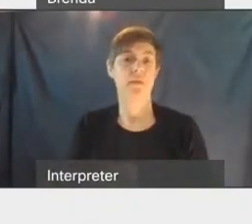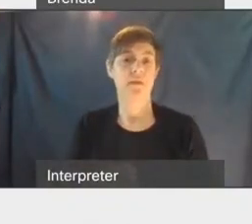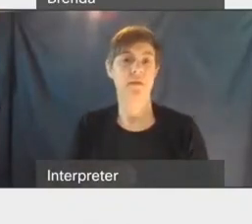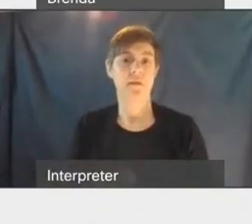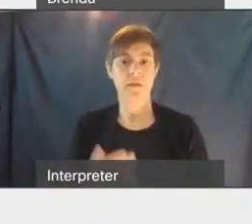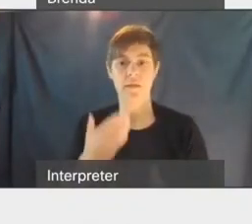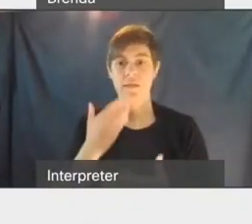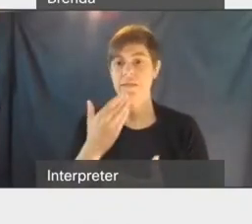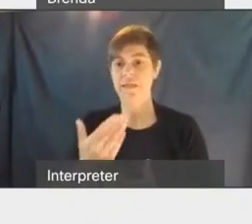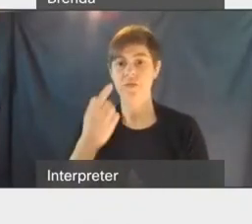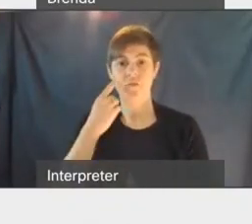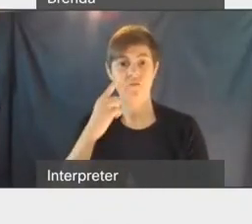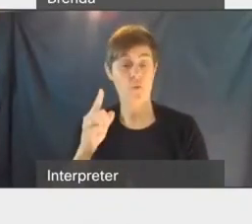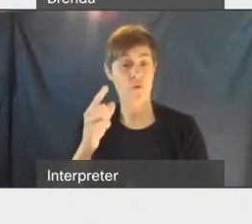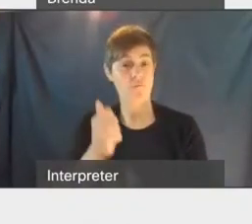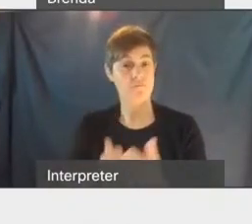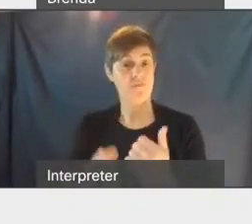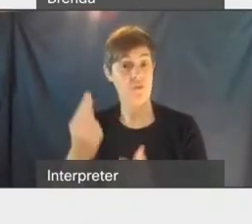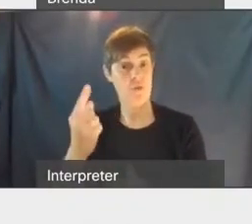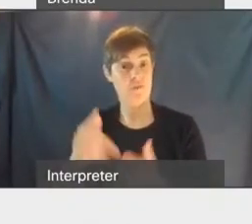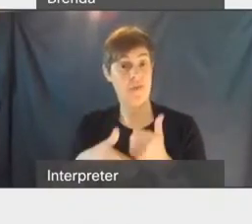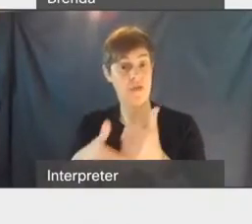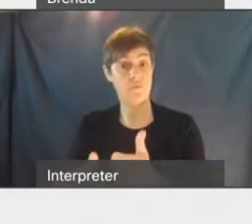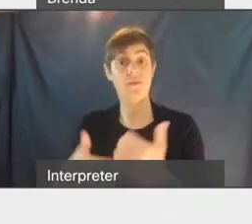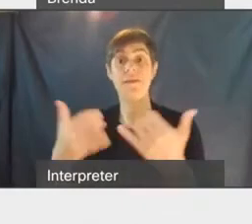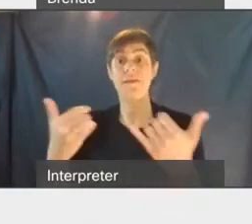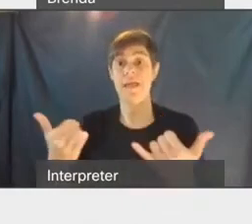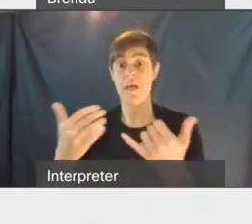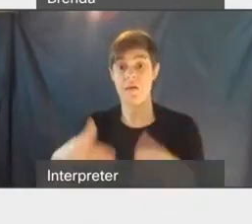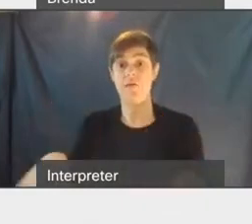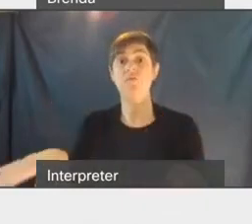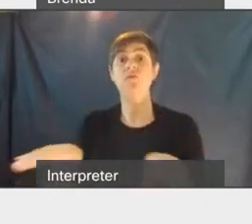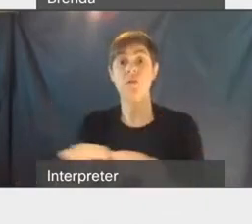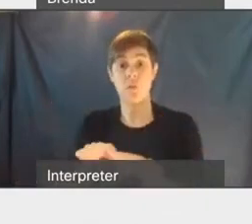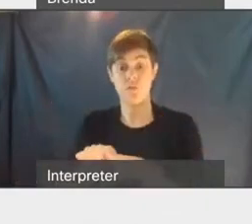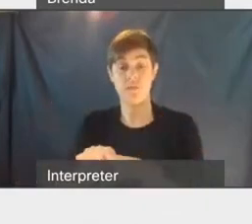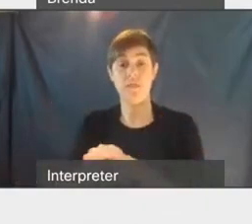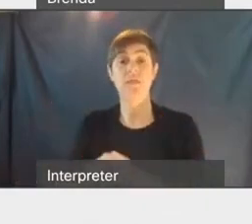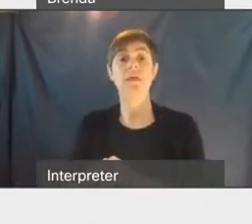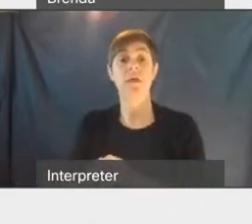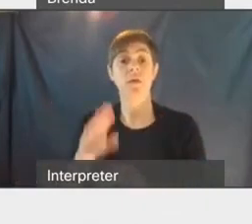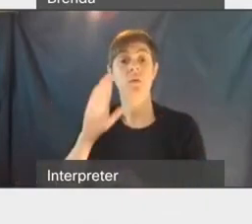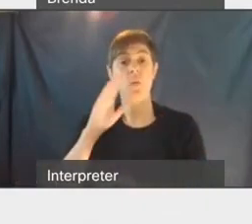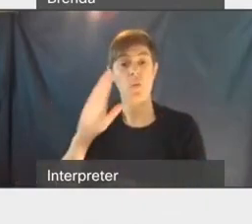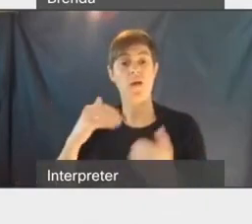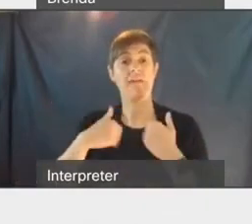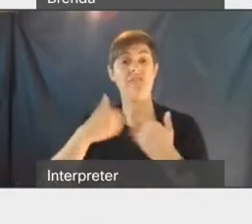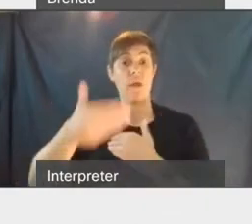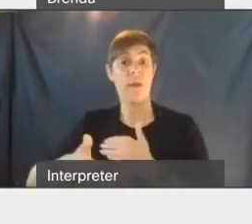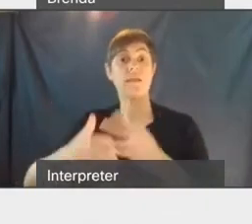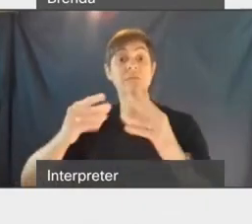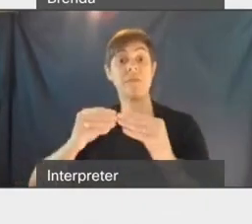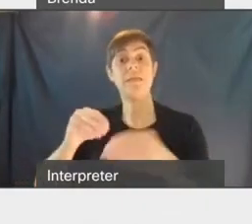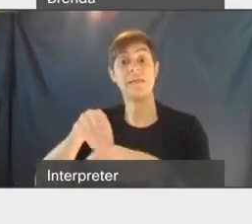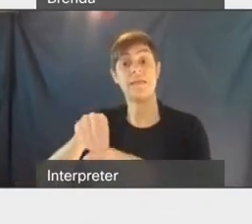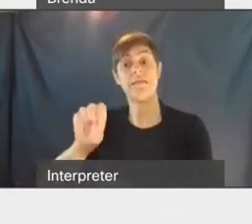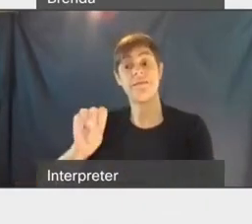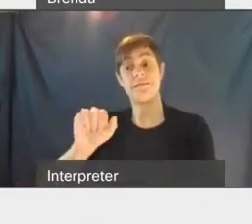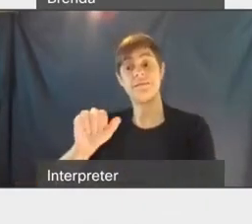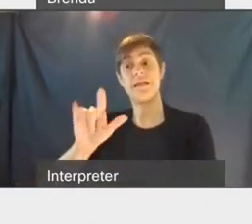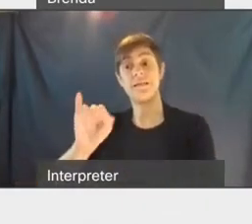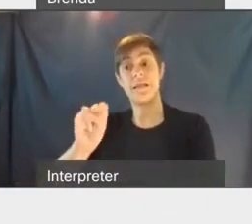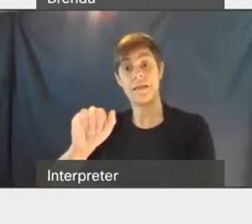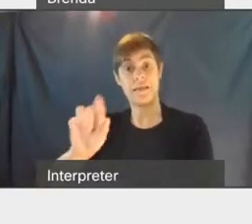Manhattan, Kansas. We'll be now adjourning to going to Salina. Ends at 1:30 in Salina. So thank you and have safe travels.